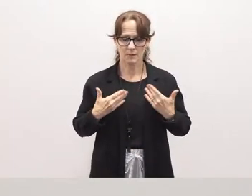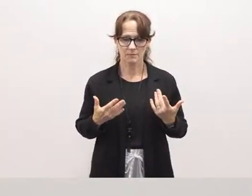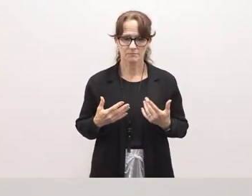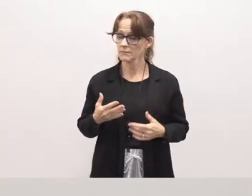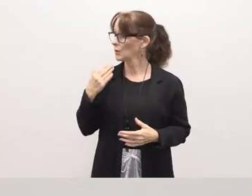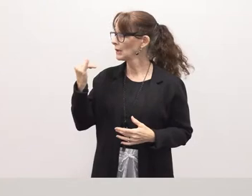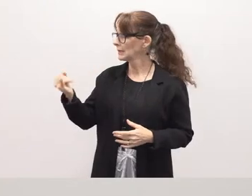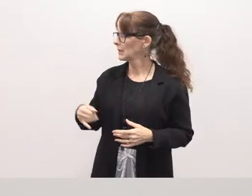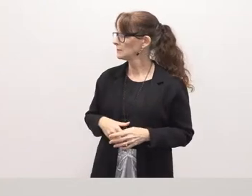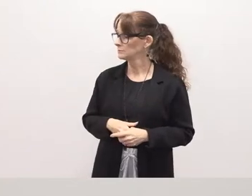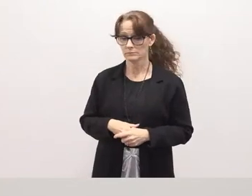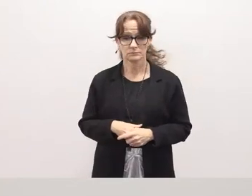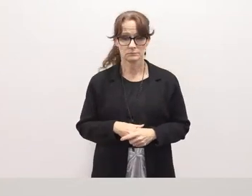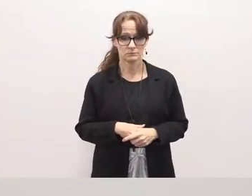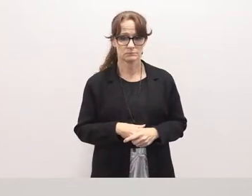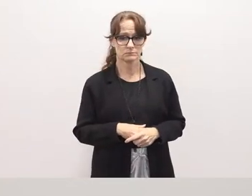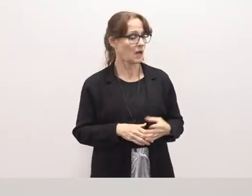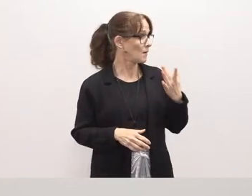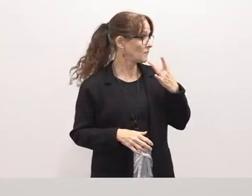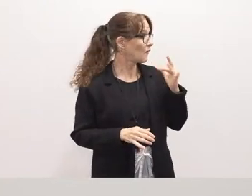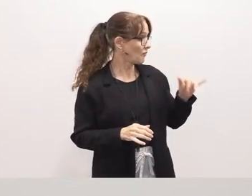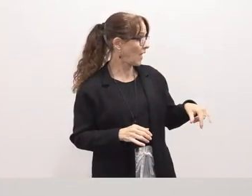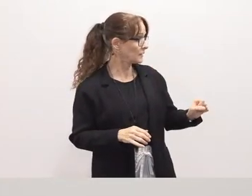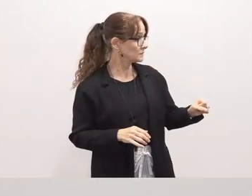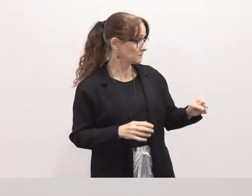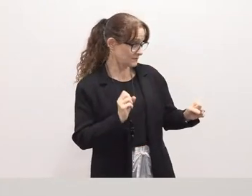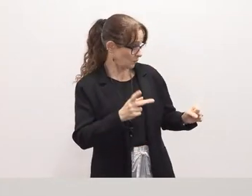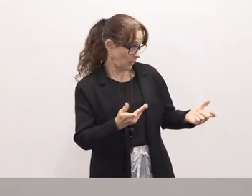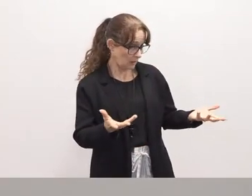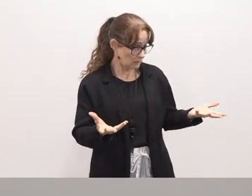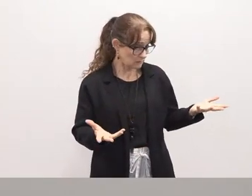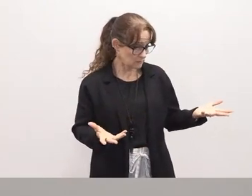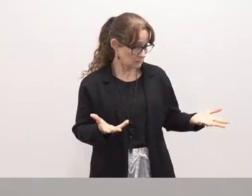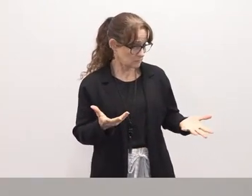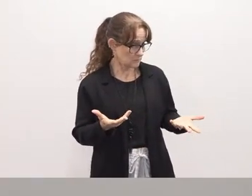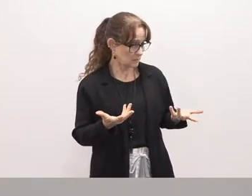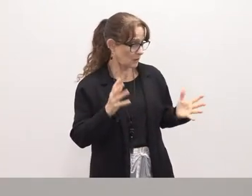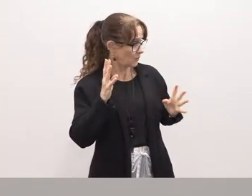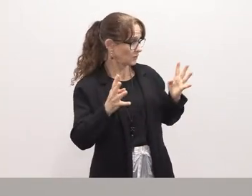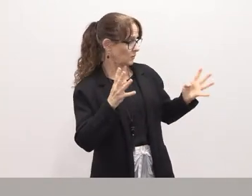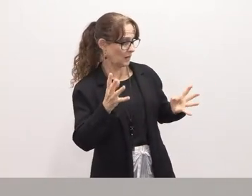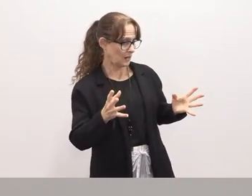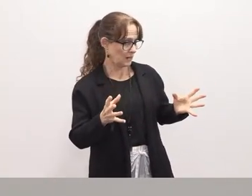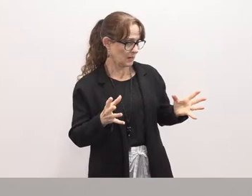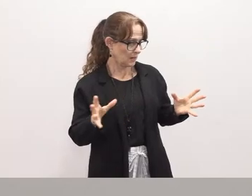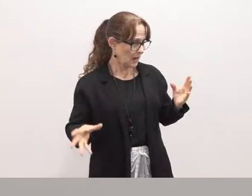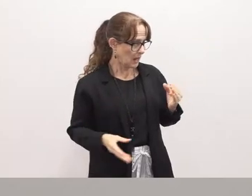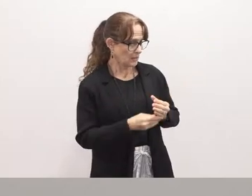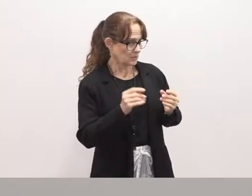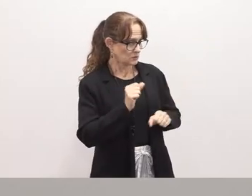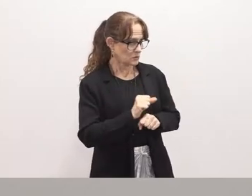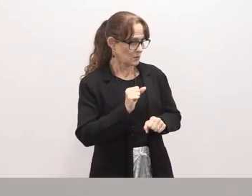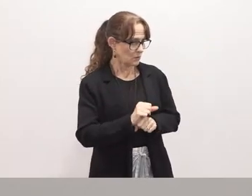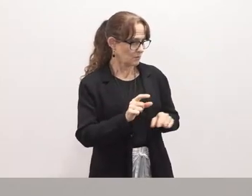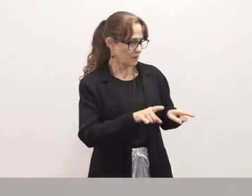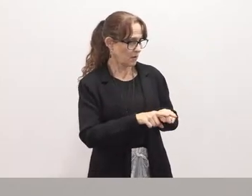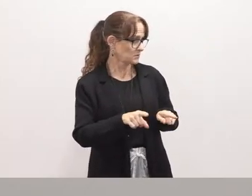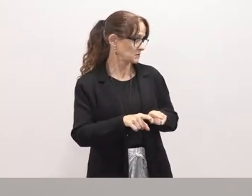Thank yeah, you. Happy to do that. I would prefer that if it's okay. I don't want to create additional work, but at the same